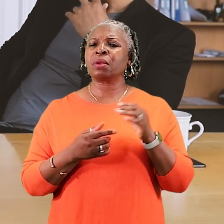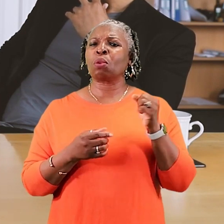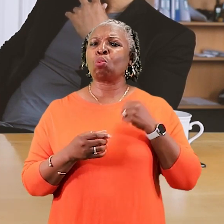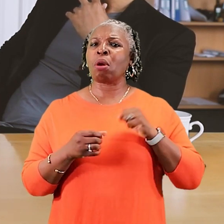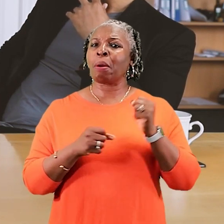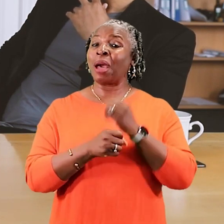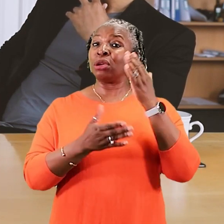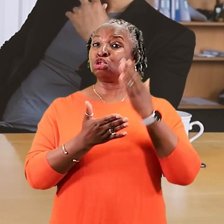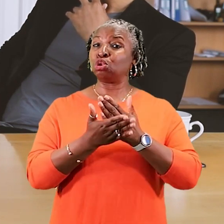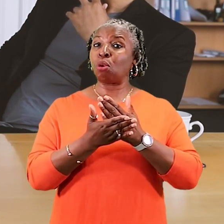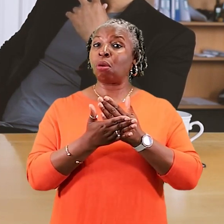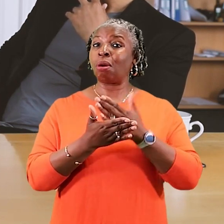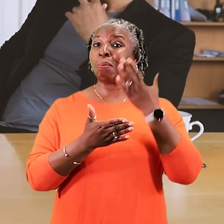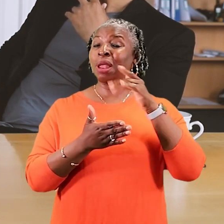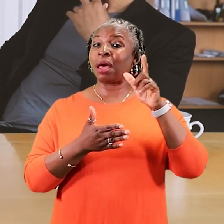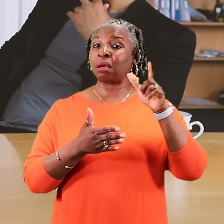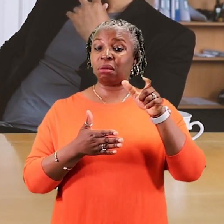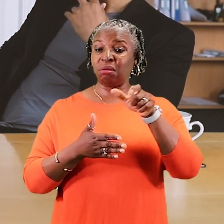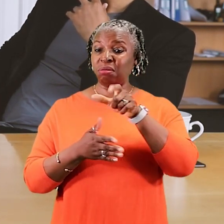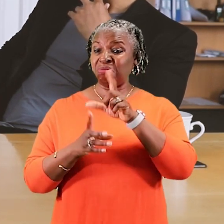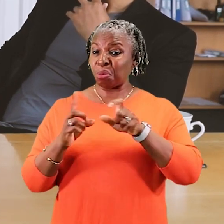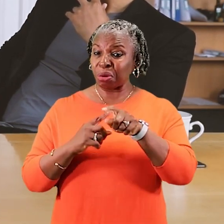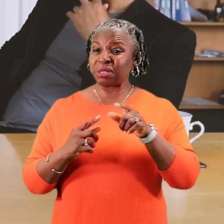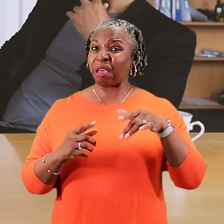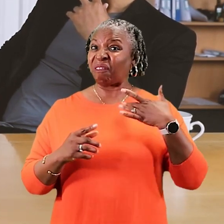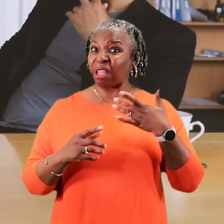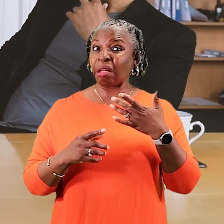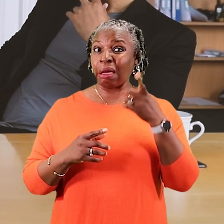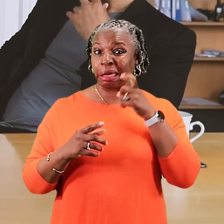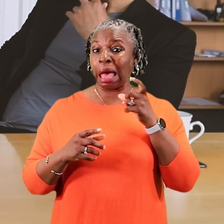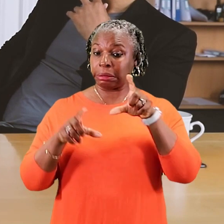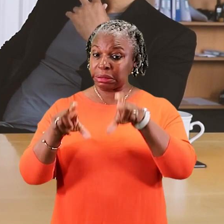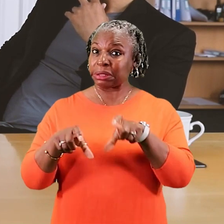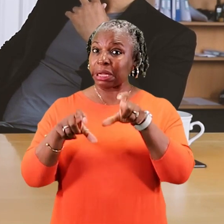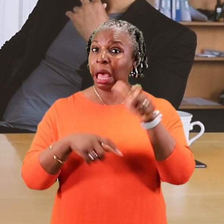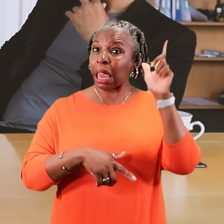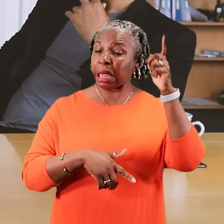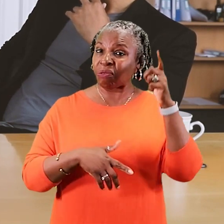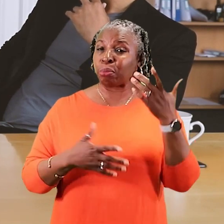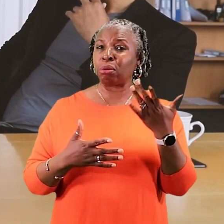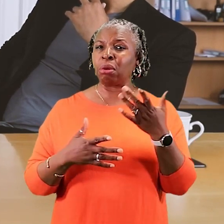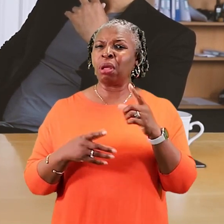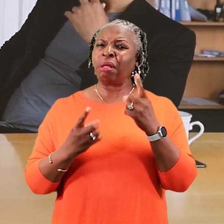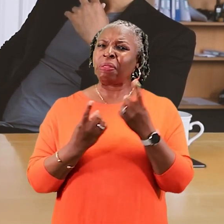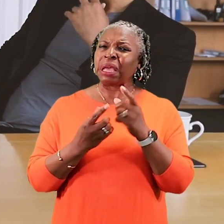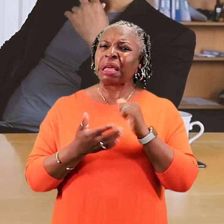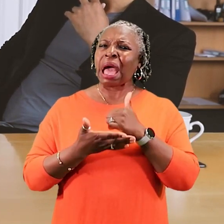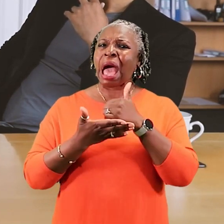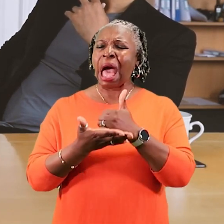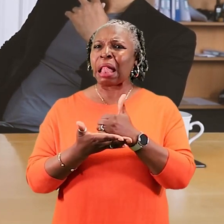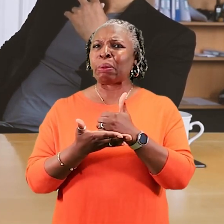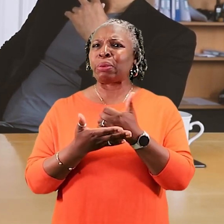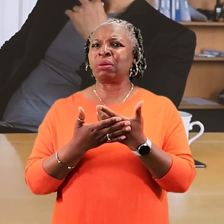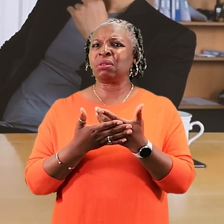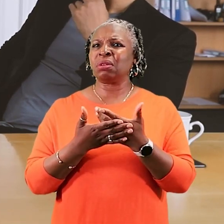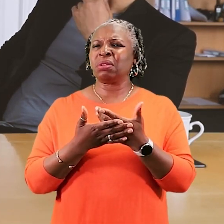ensure that black people feel there is a place for them in Liverpool, that opportunities are available to them. And I think a couple of things will help. I